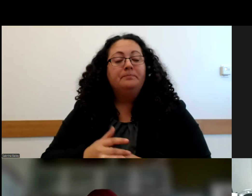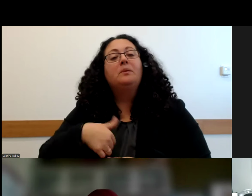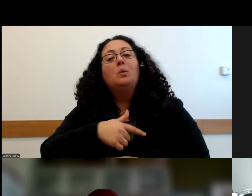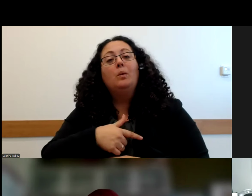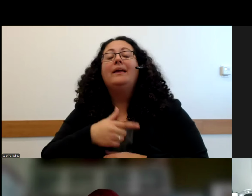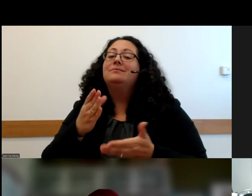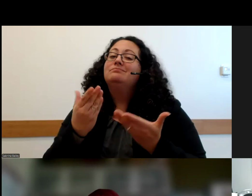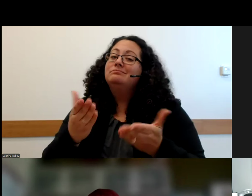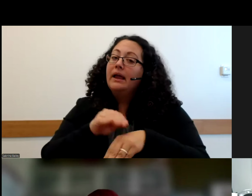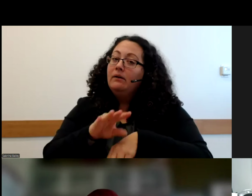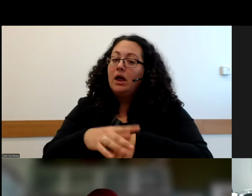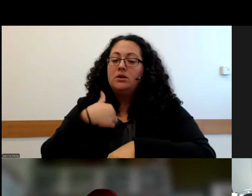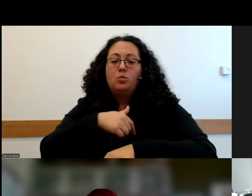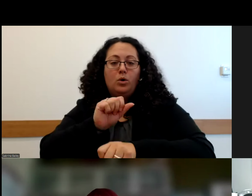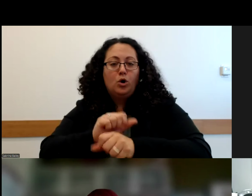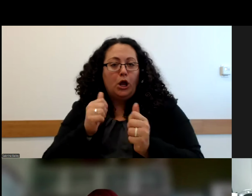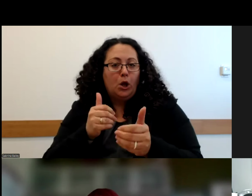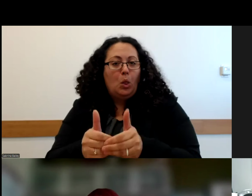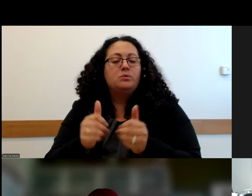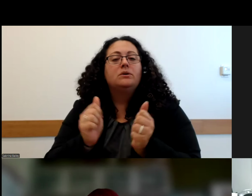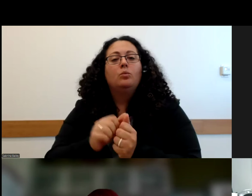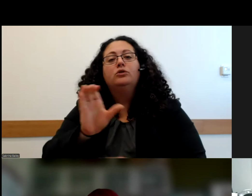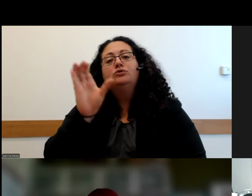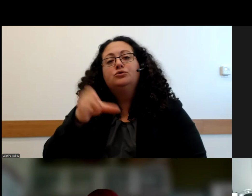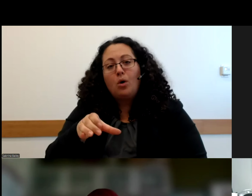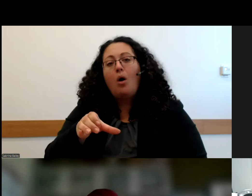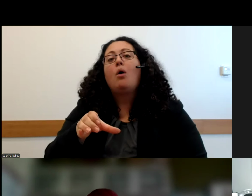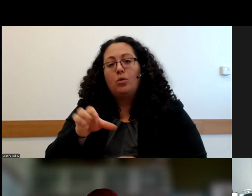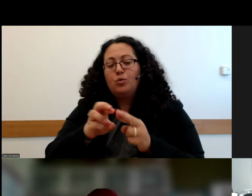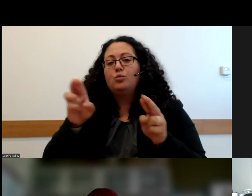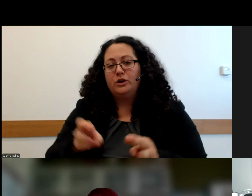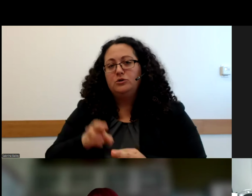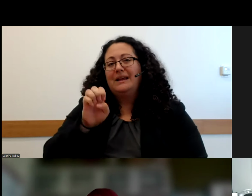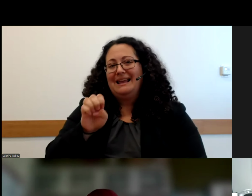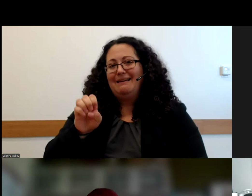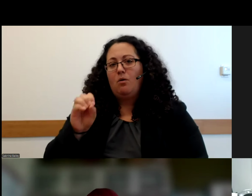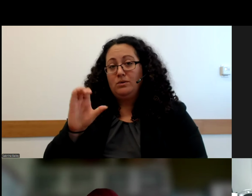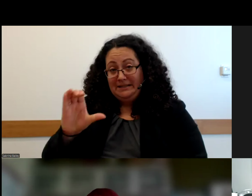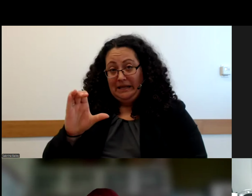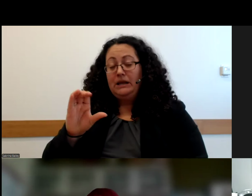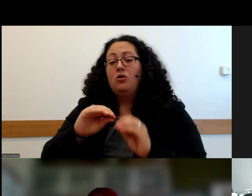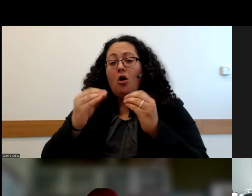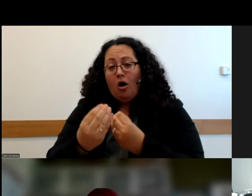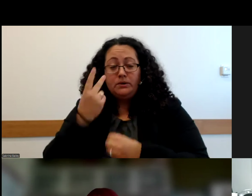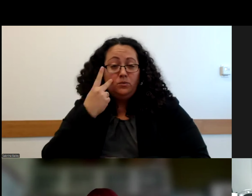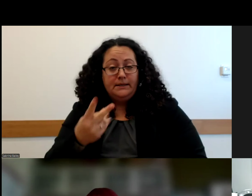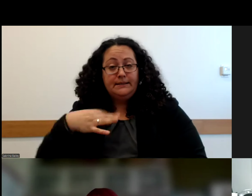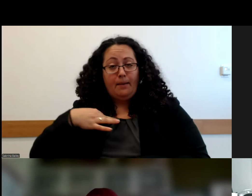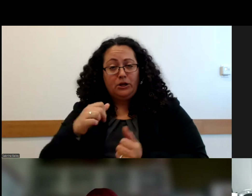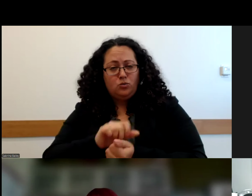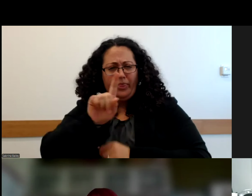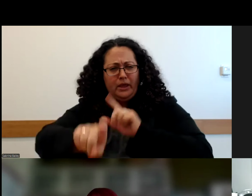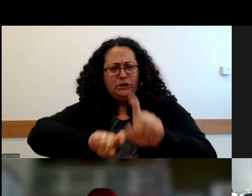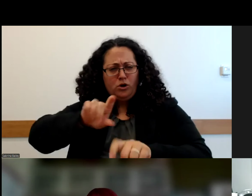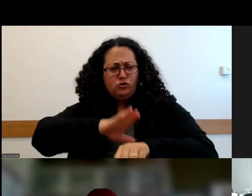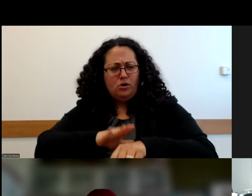strongly advise, and we've been working closely with the Chicago Regional EEOC office, when we are seeing applications that have these kinds of things